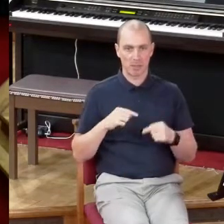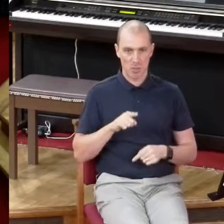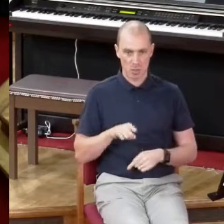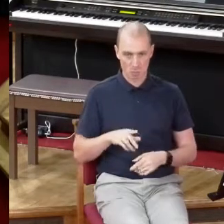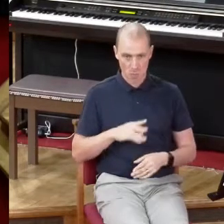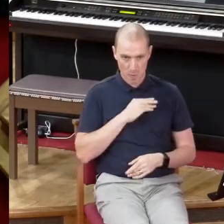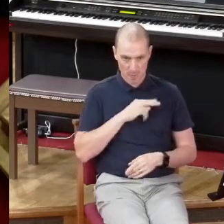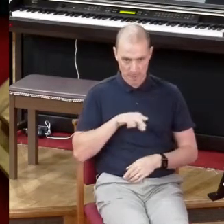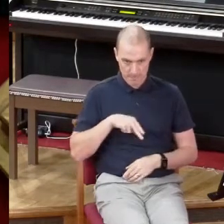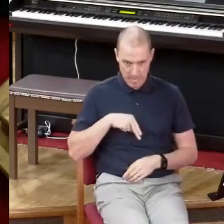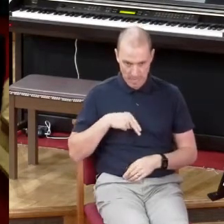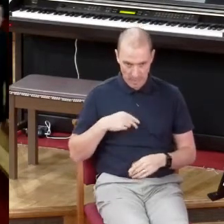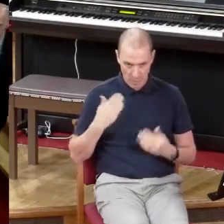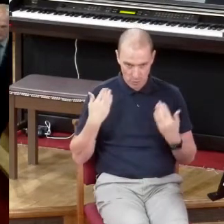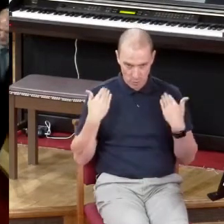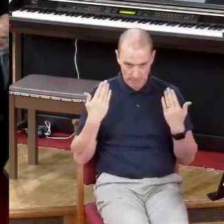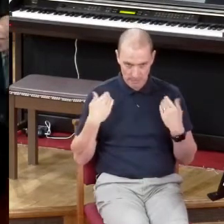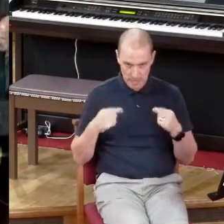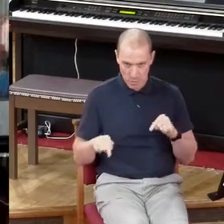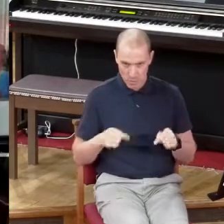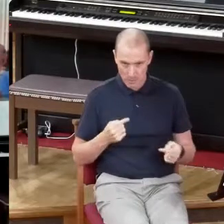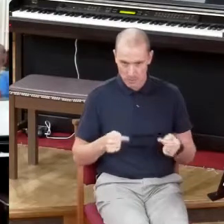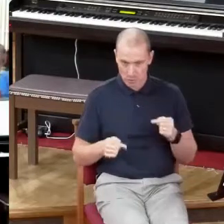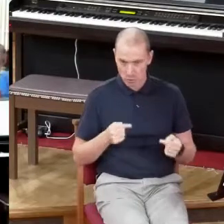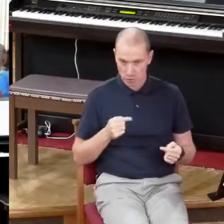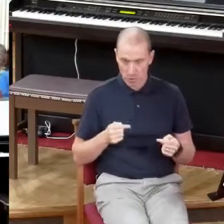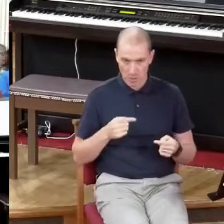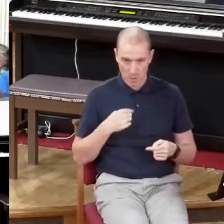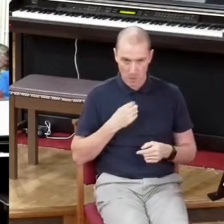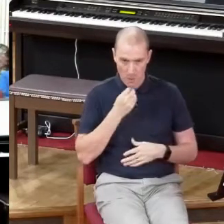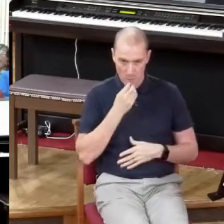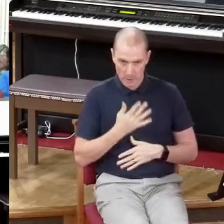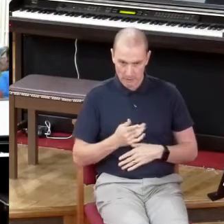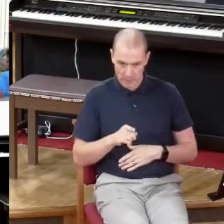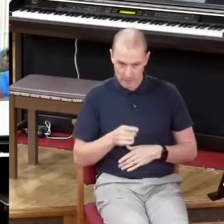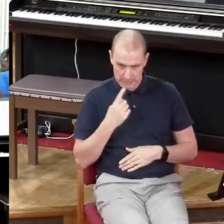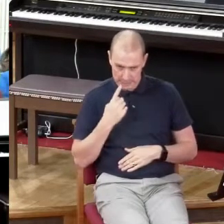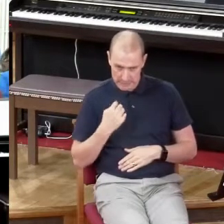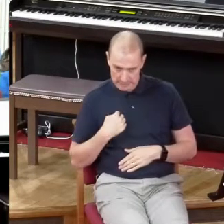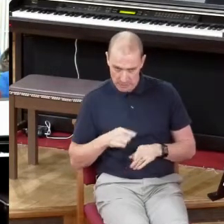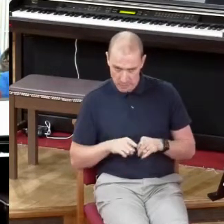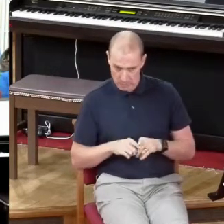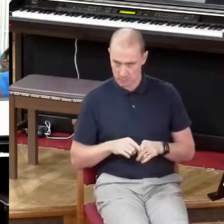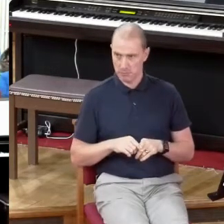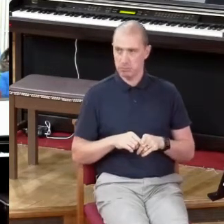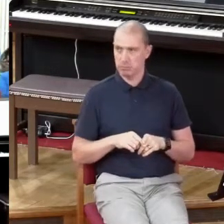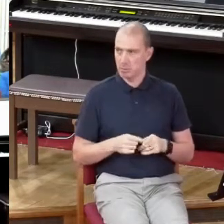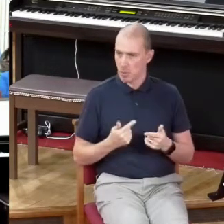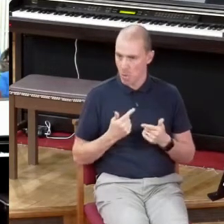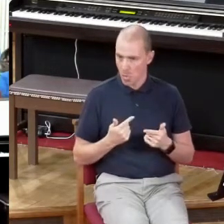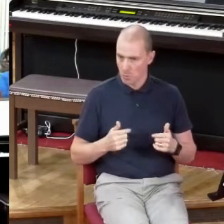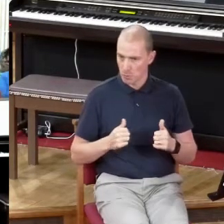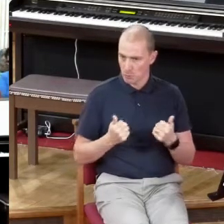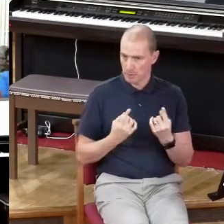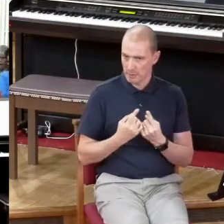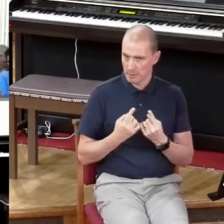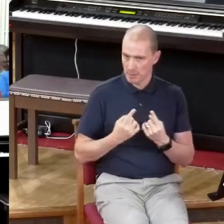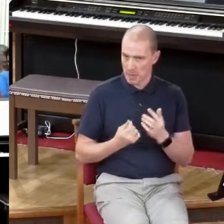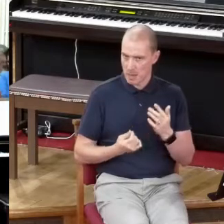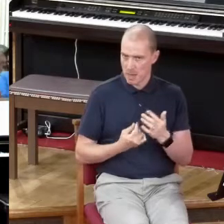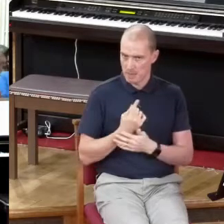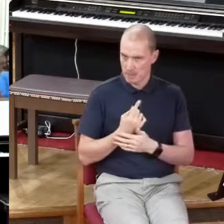gymnastics competition. Isn't that wonderful? That's great. And you're 7 yesterday as well. Lots of good things happening to you. I don't